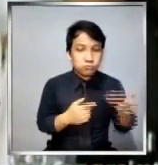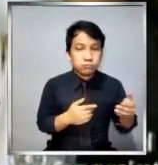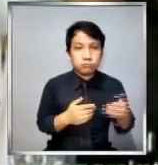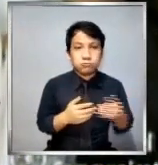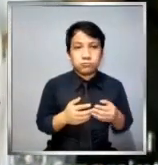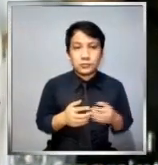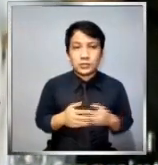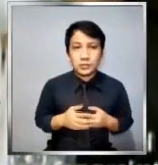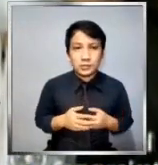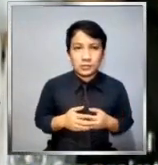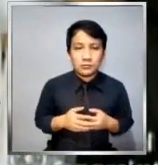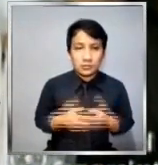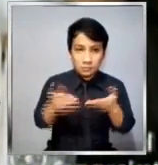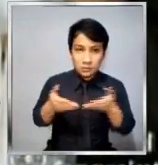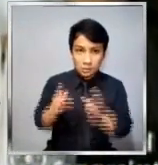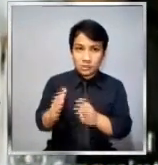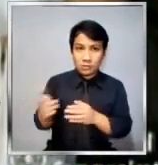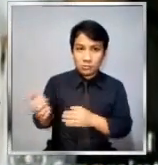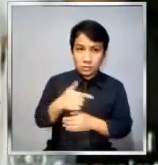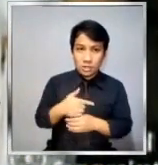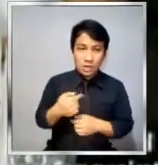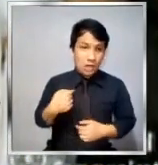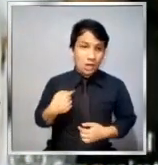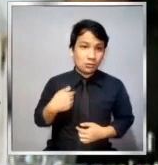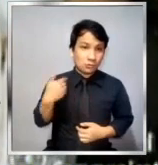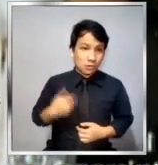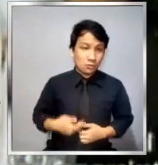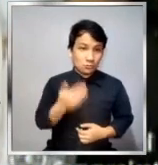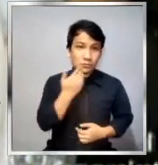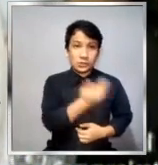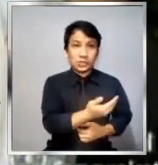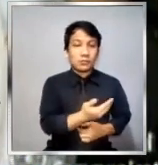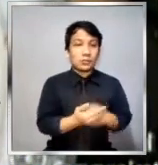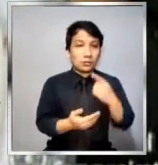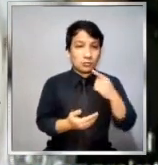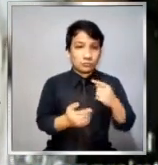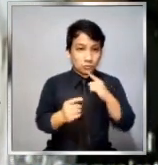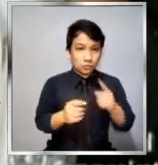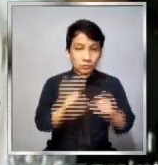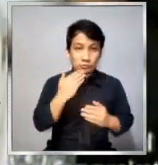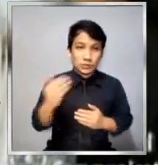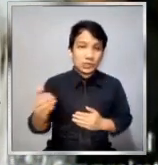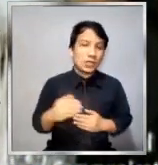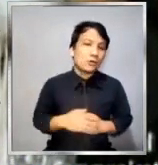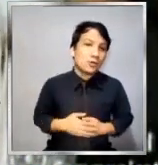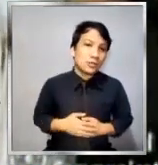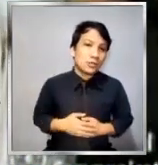pumayag po kayo, Mr. President, ako po nagpapasalamat dahil kung hindi po sa inyong